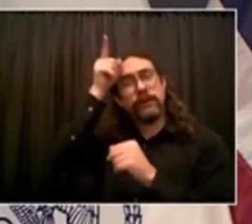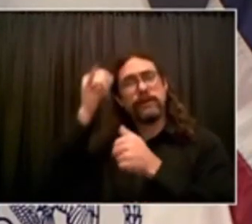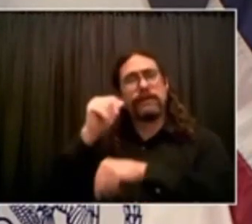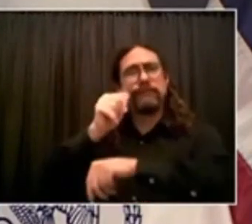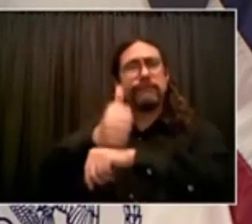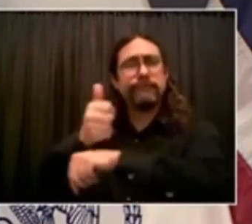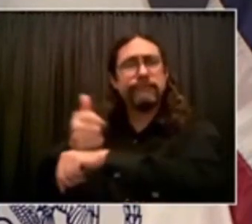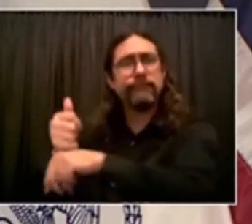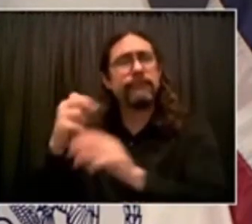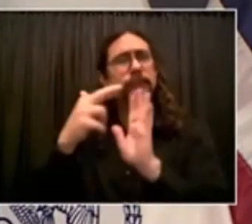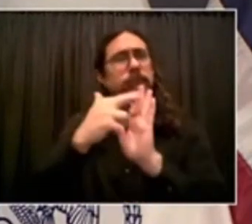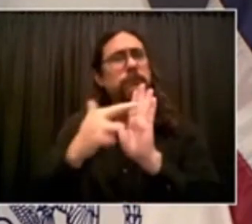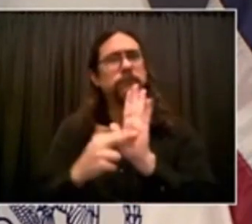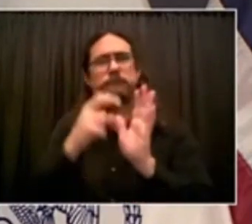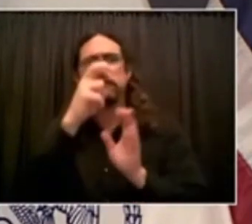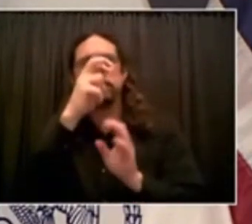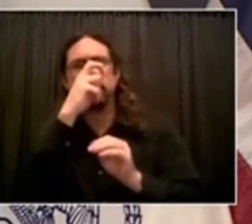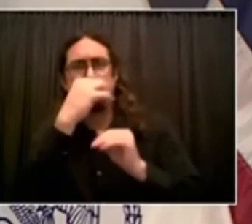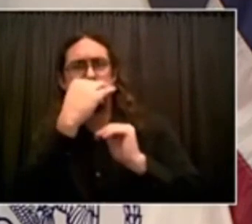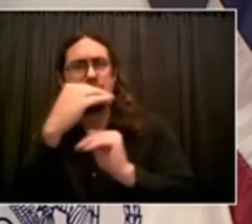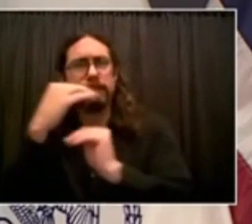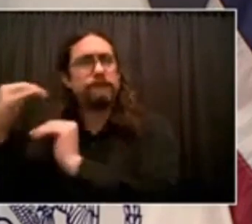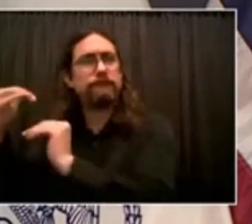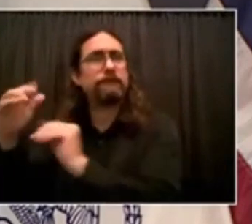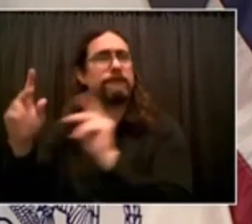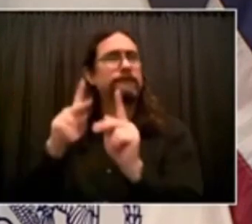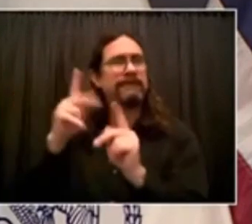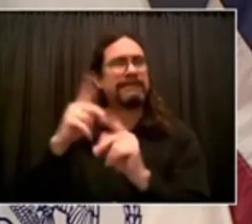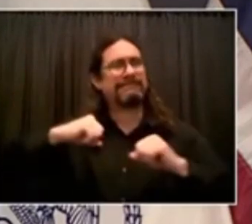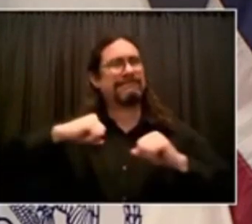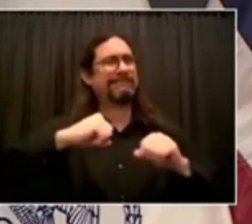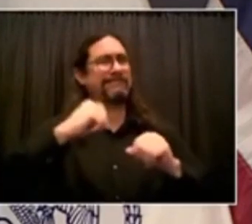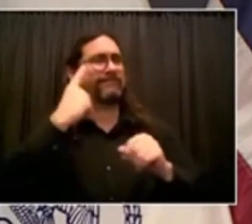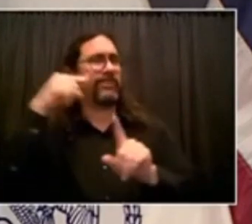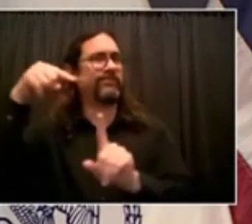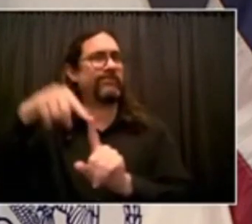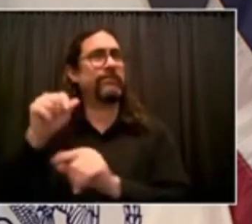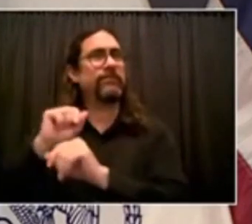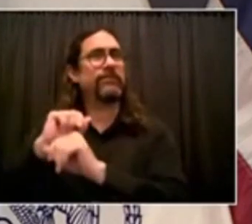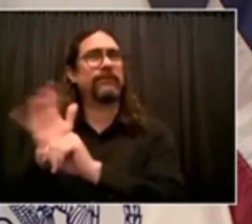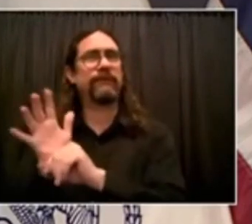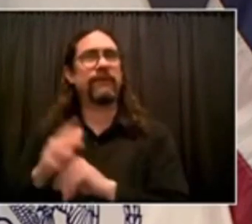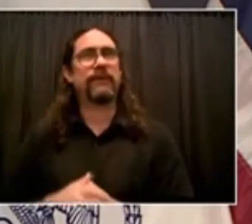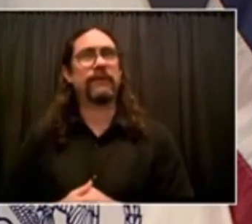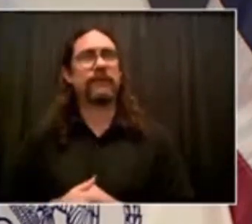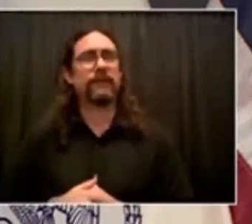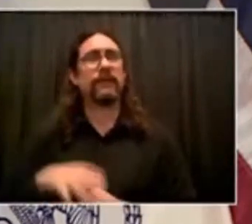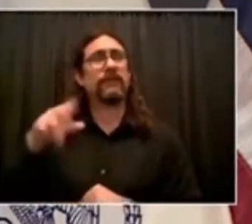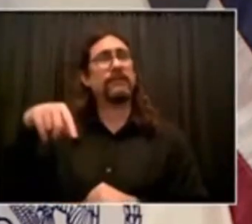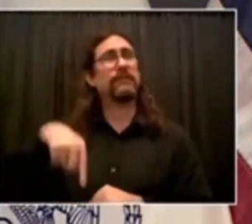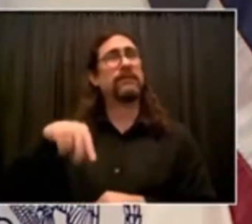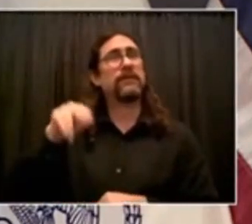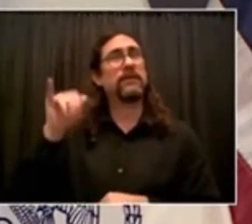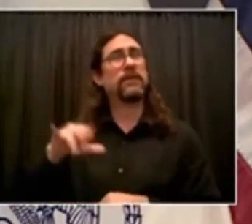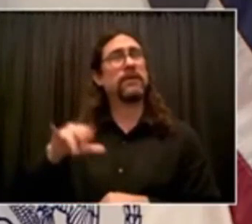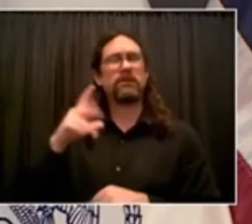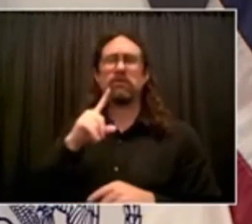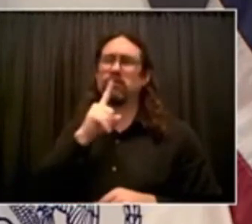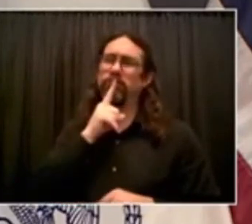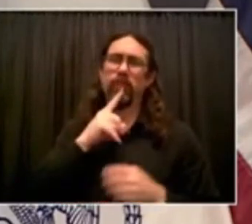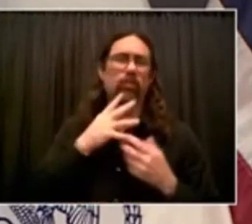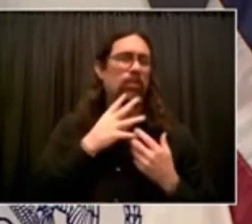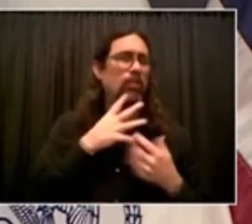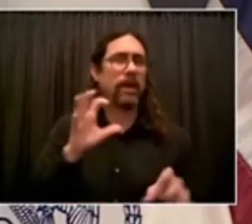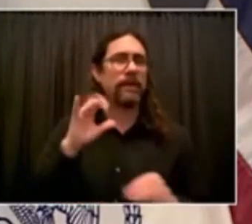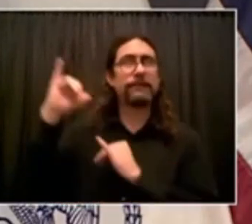York City. We got to keep moving forward. And the answer, as always, is to use the things that work. Vaccination works and vaccine